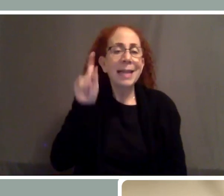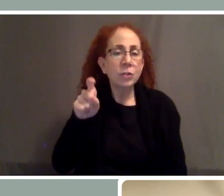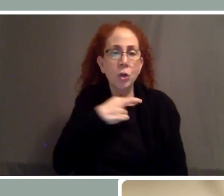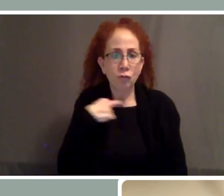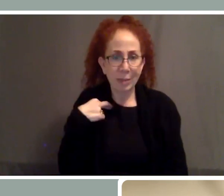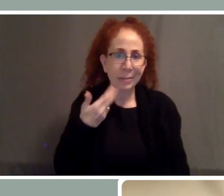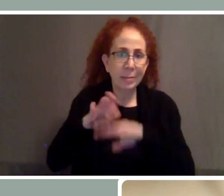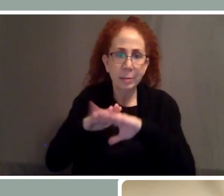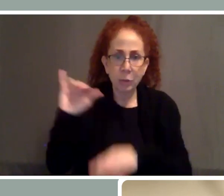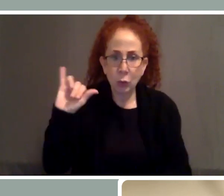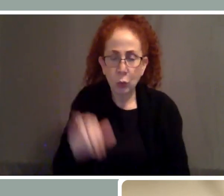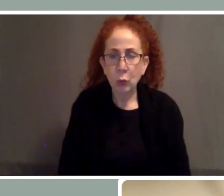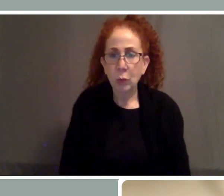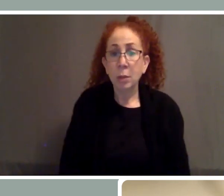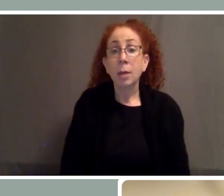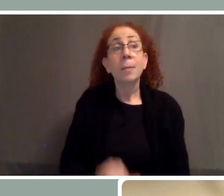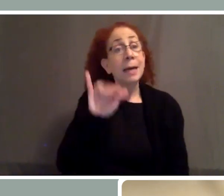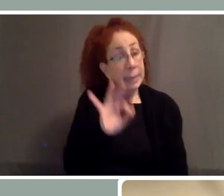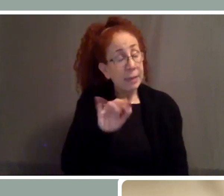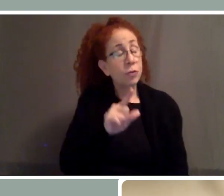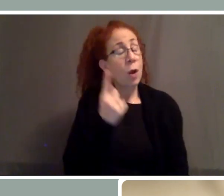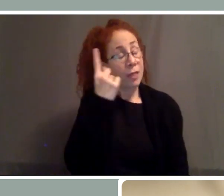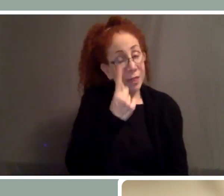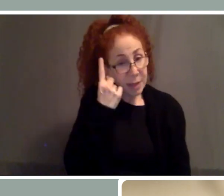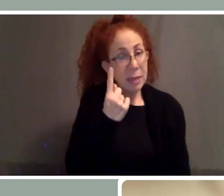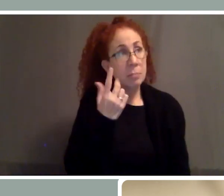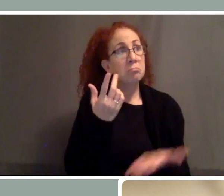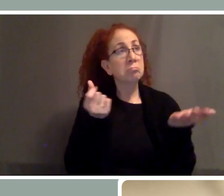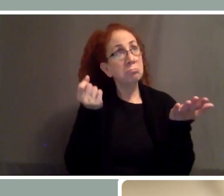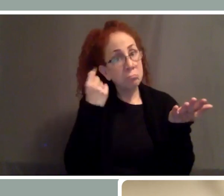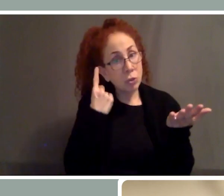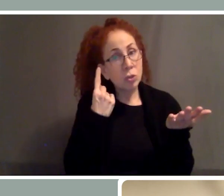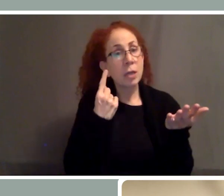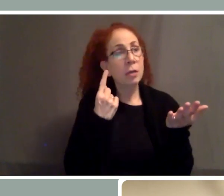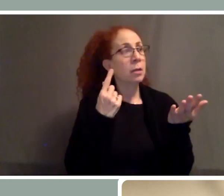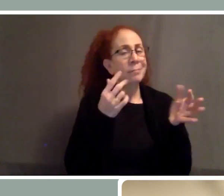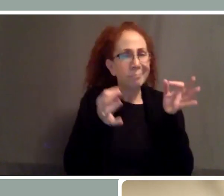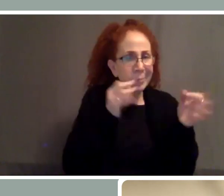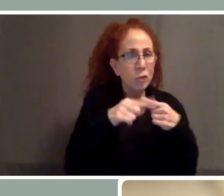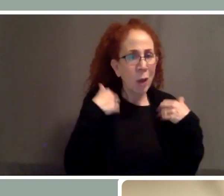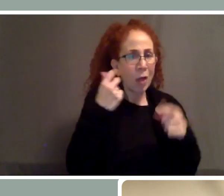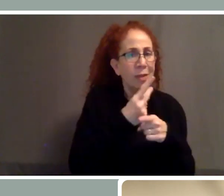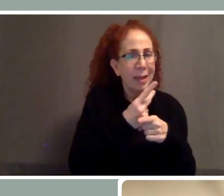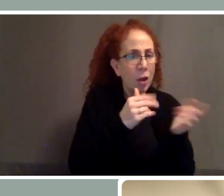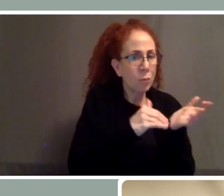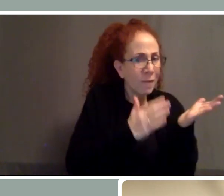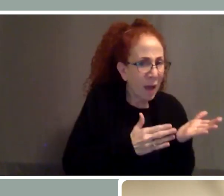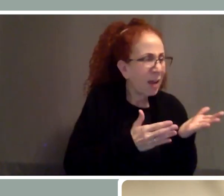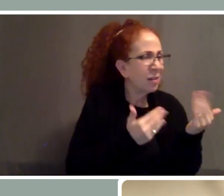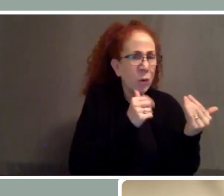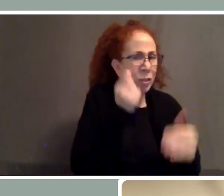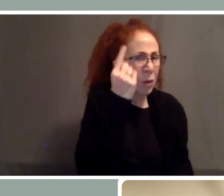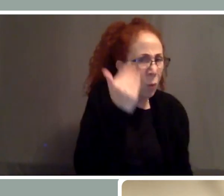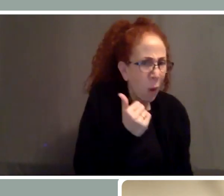risks. But I would say if somebody is thinking of that, understand with their healthcare provider why they're not recommending it. Please explain it to me. And